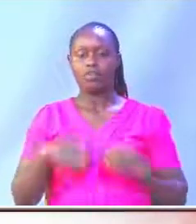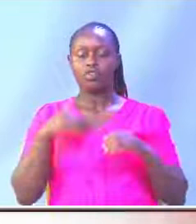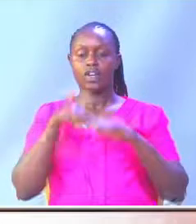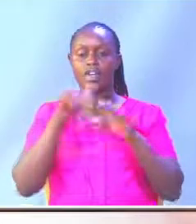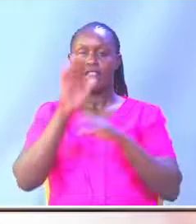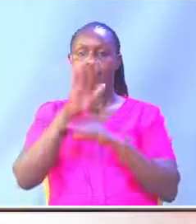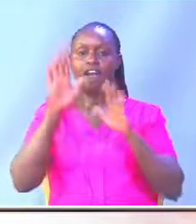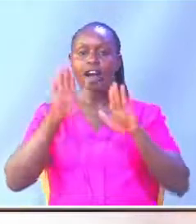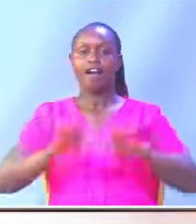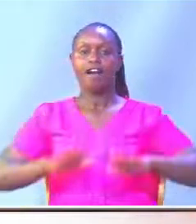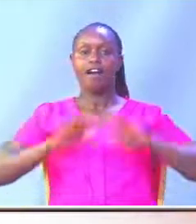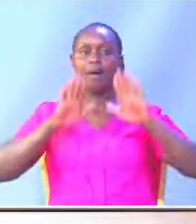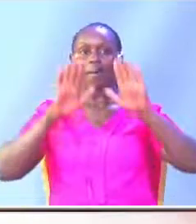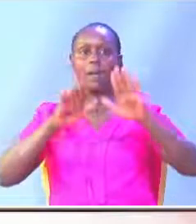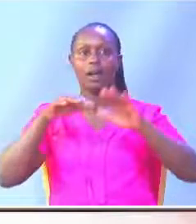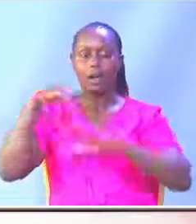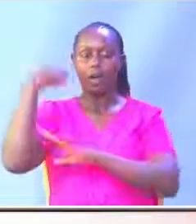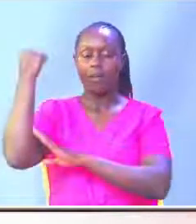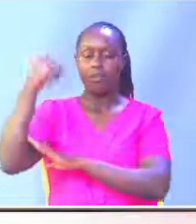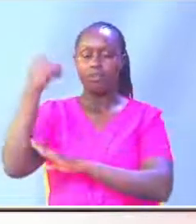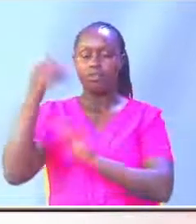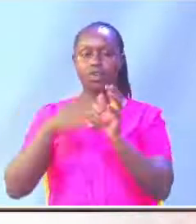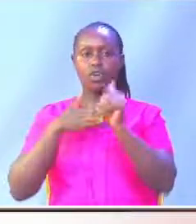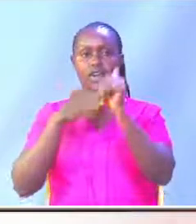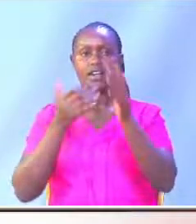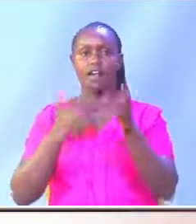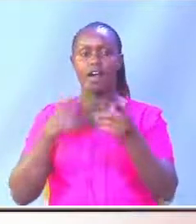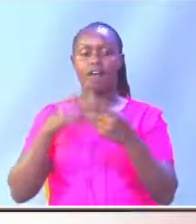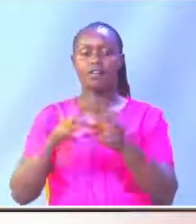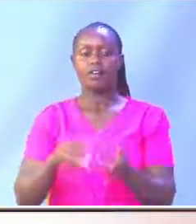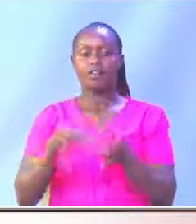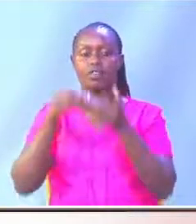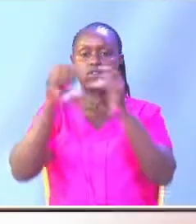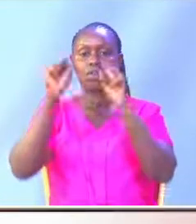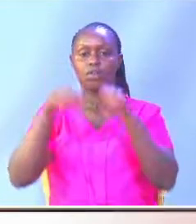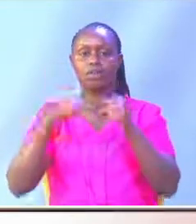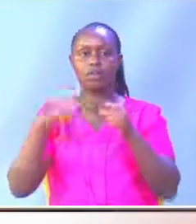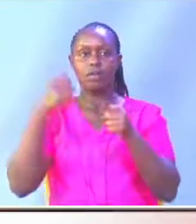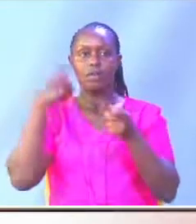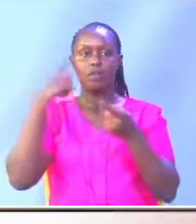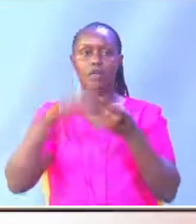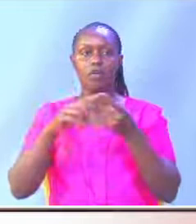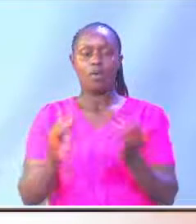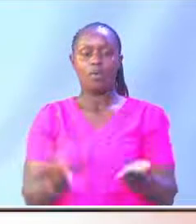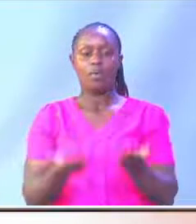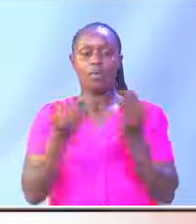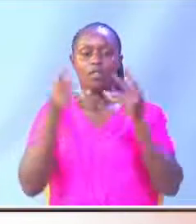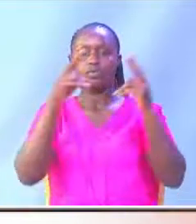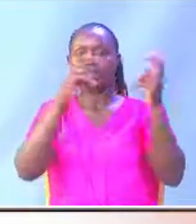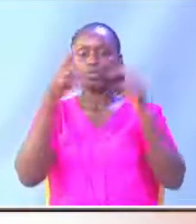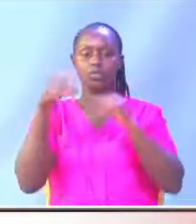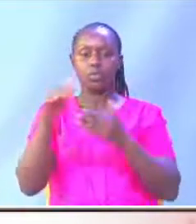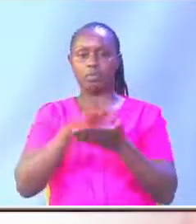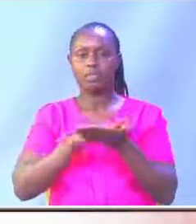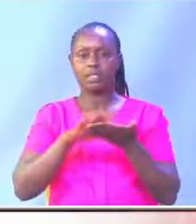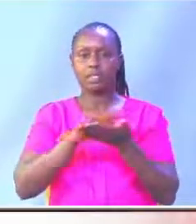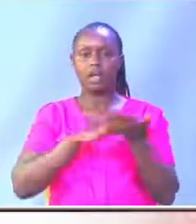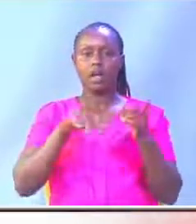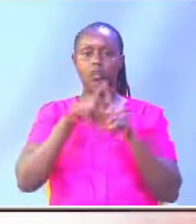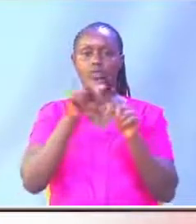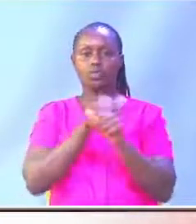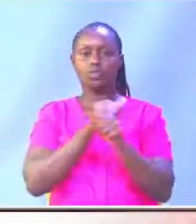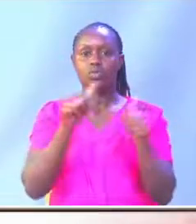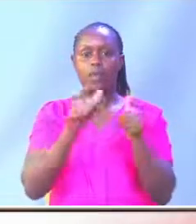campaigns. Political leaders have a special responsibility of promoting issue-based and sober